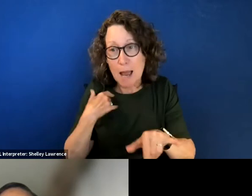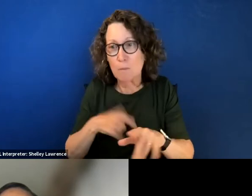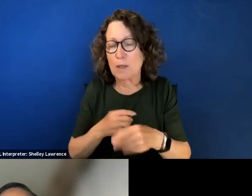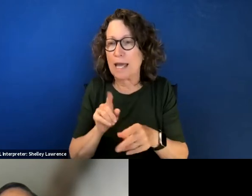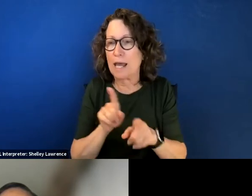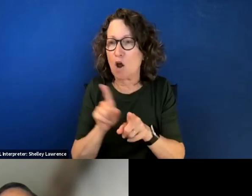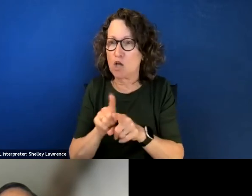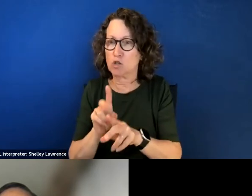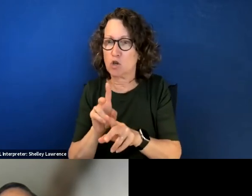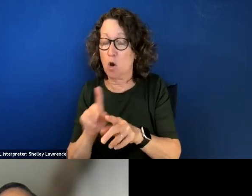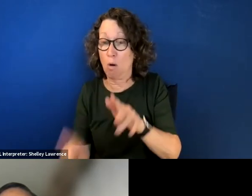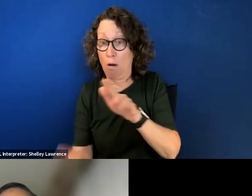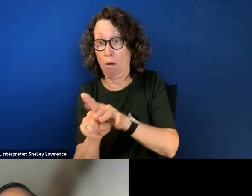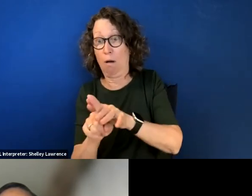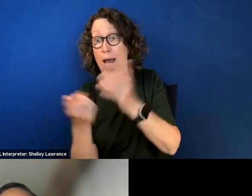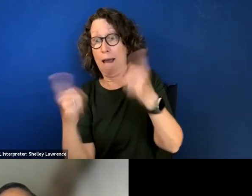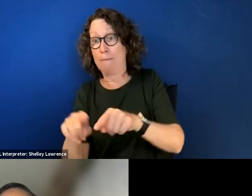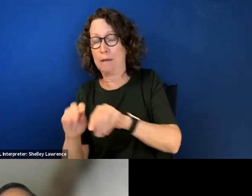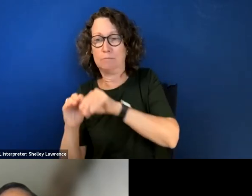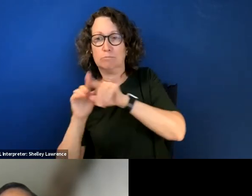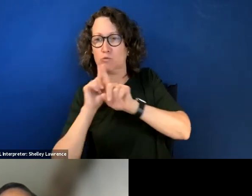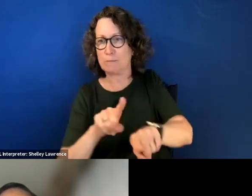obviously respond to the outbreaks.